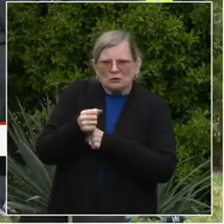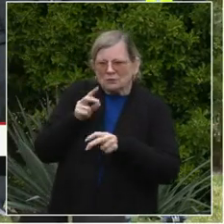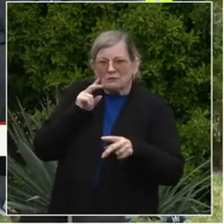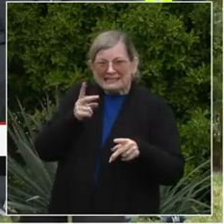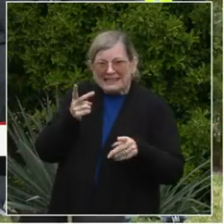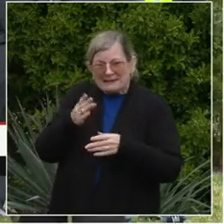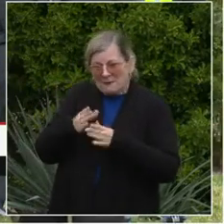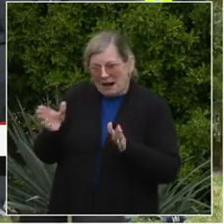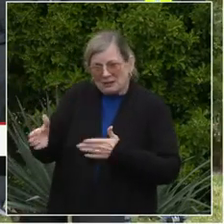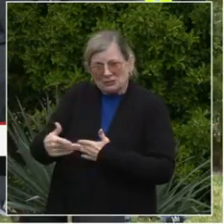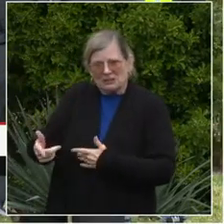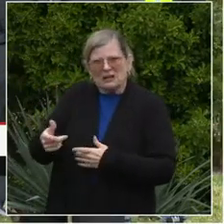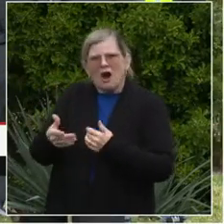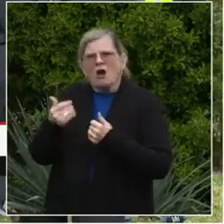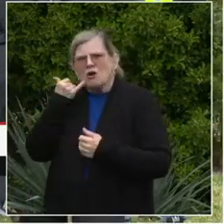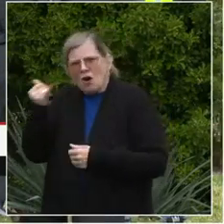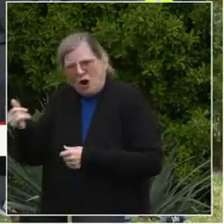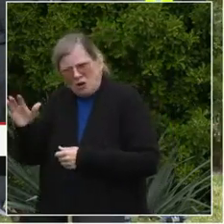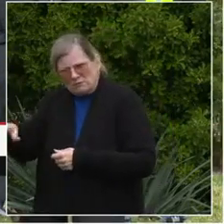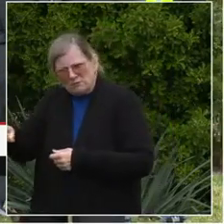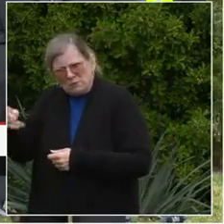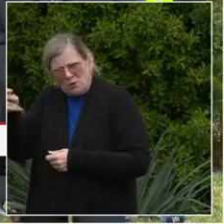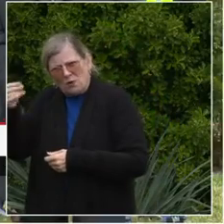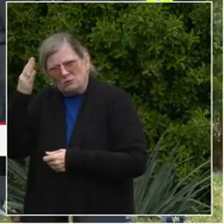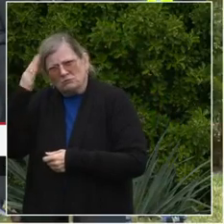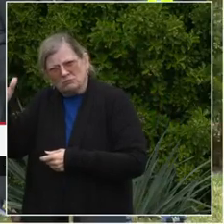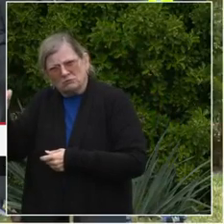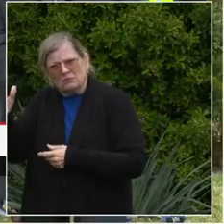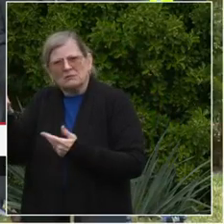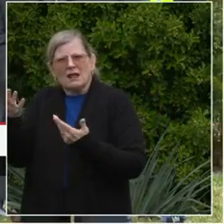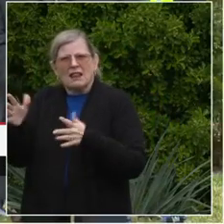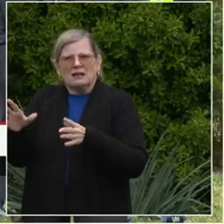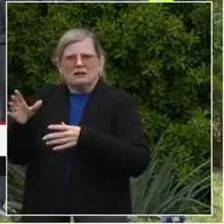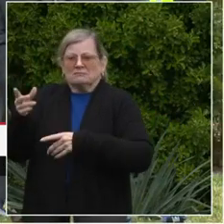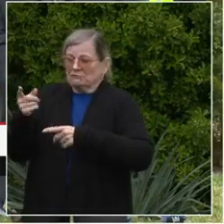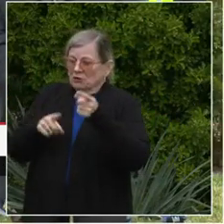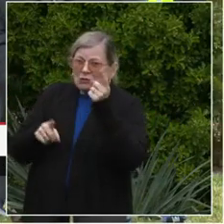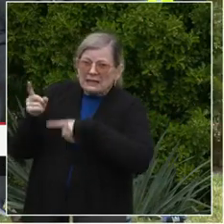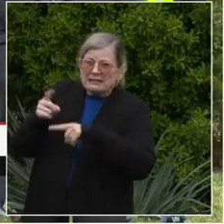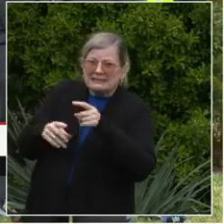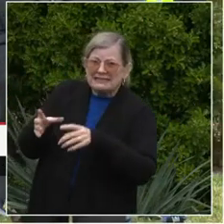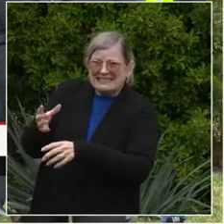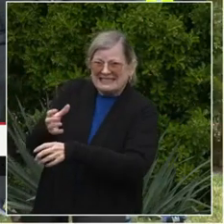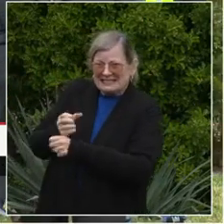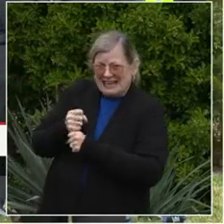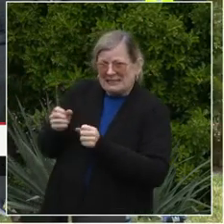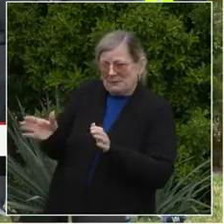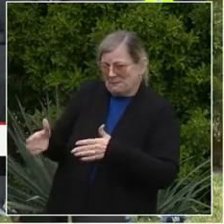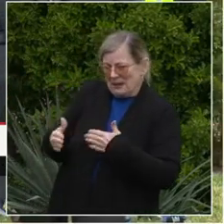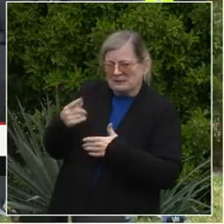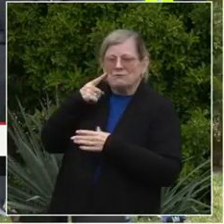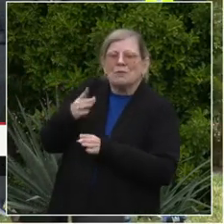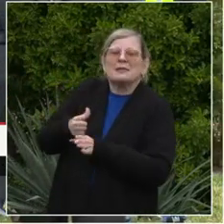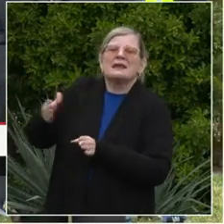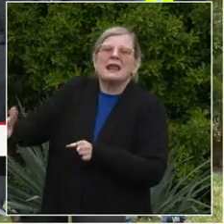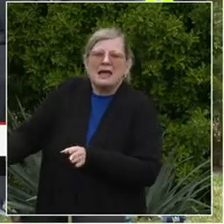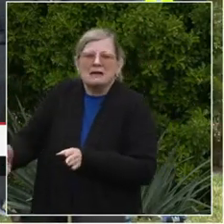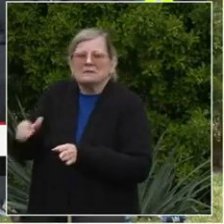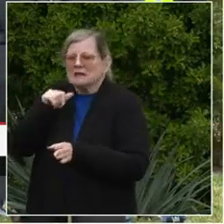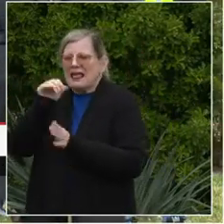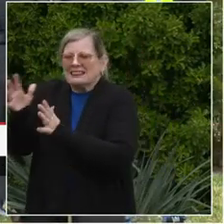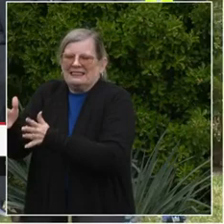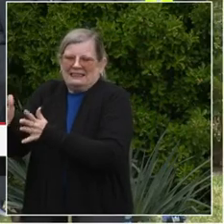Or sometimes other neighbors, if there's an agreement, can take that package in the house for their neighbor so that it's not left out on the front